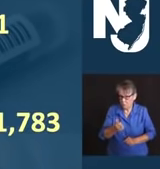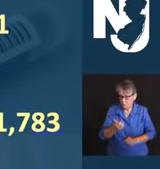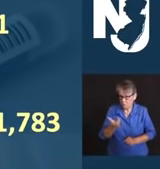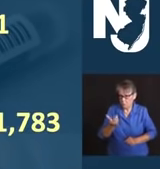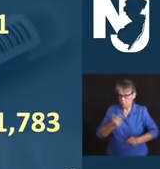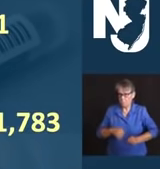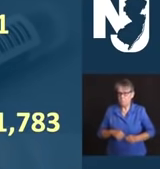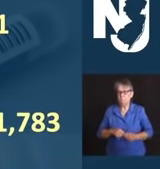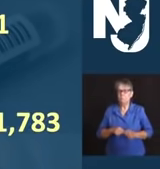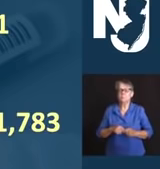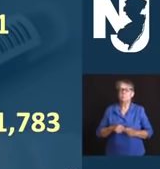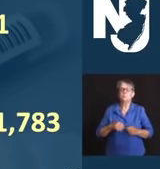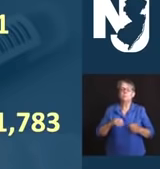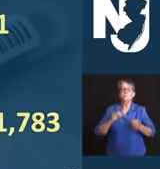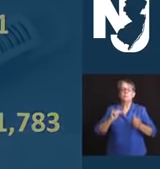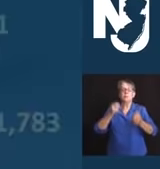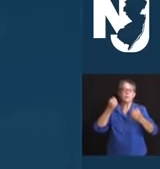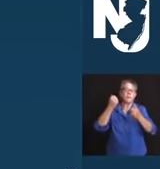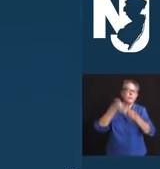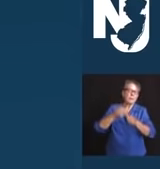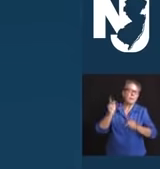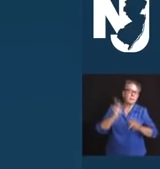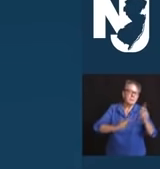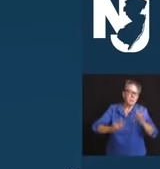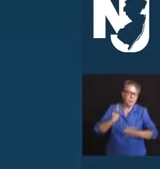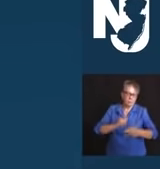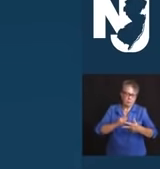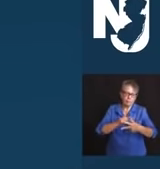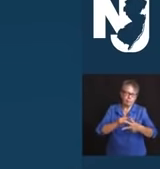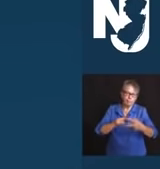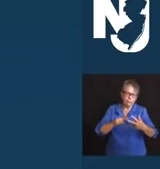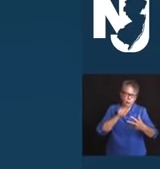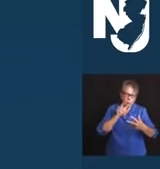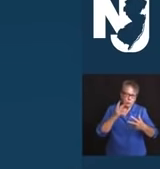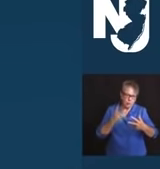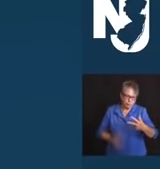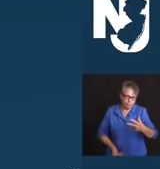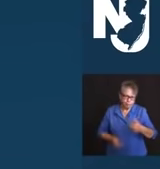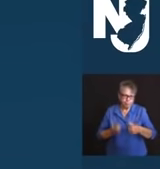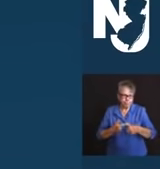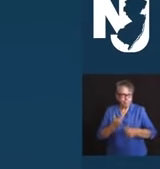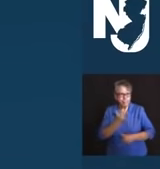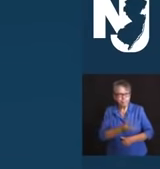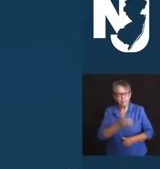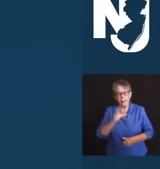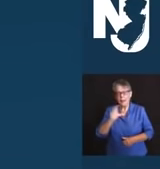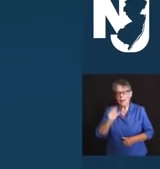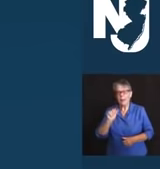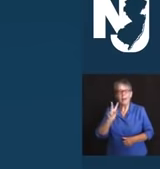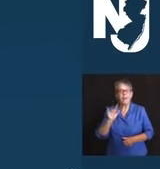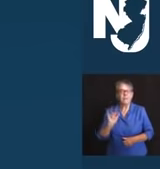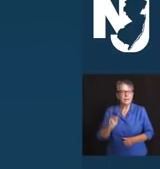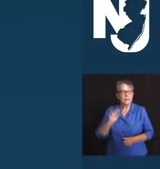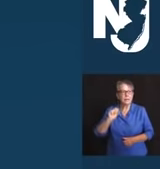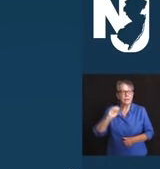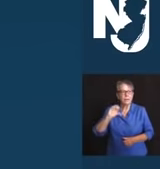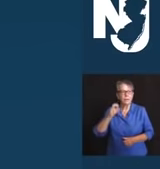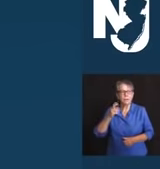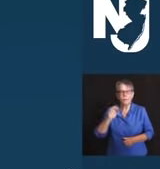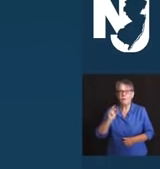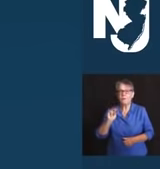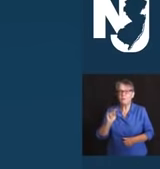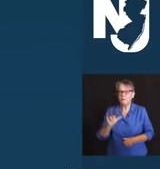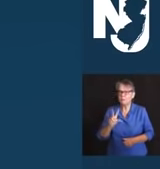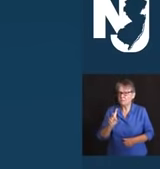virus. First up, we remember a 50-year resident of Parsippany in Morris County, Calvin